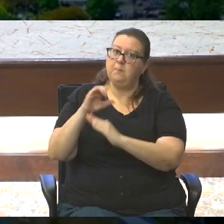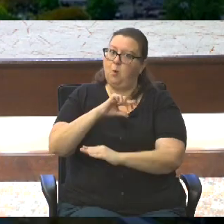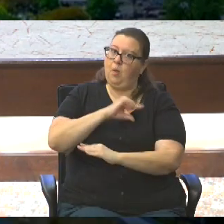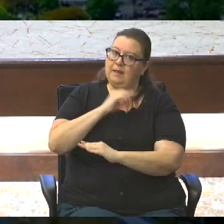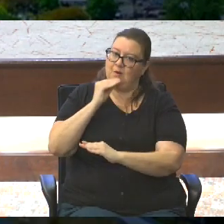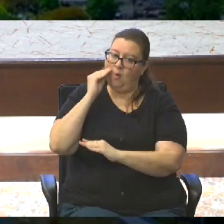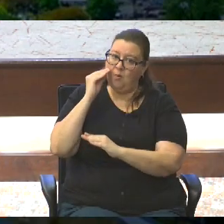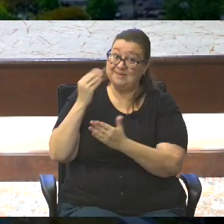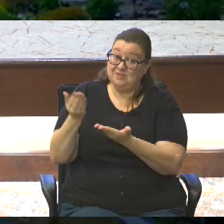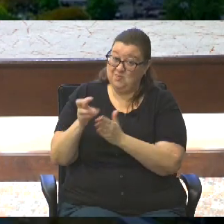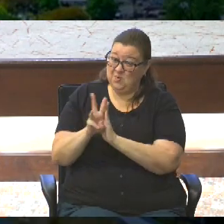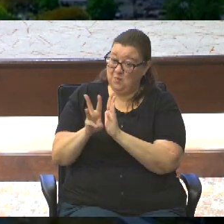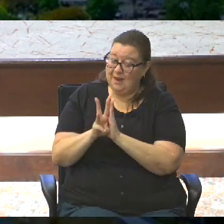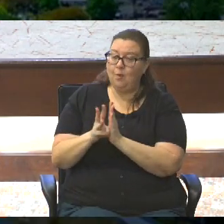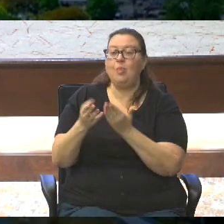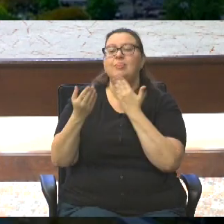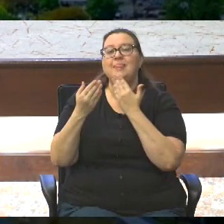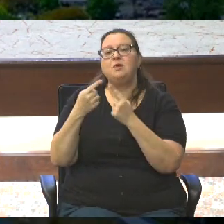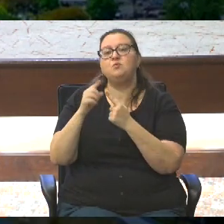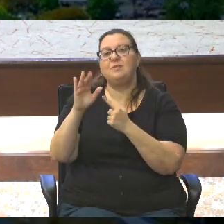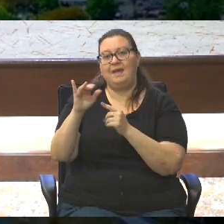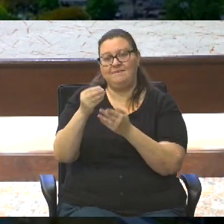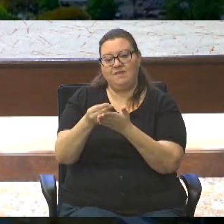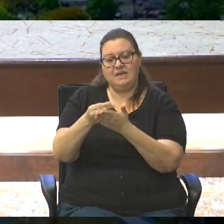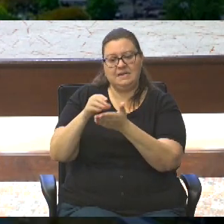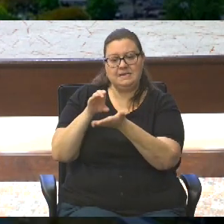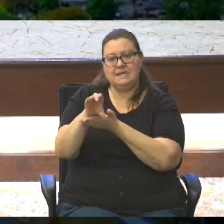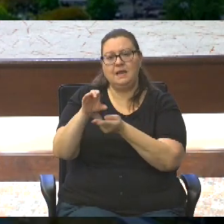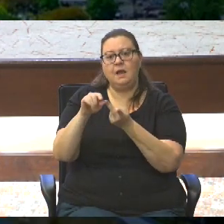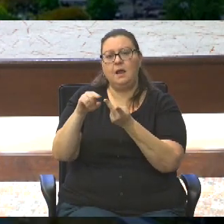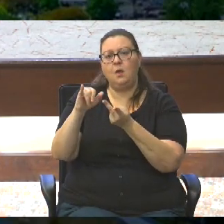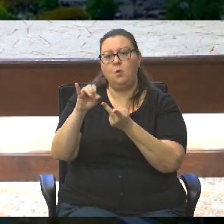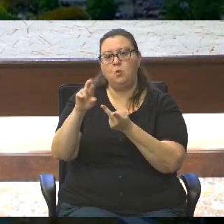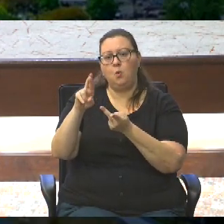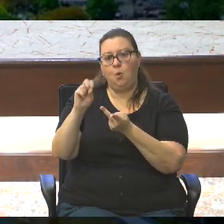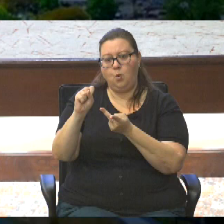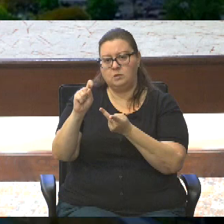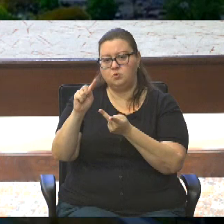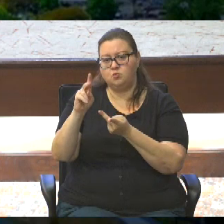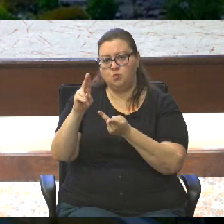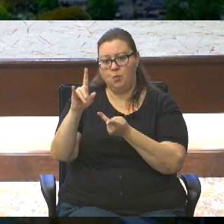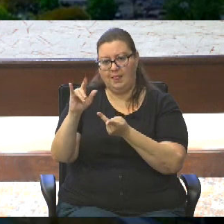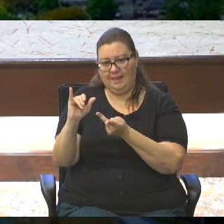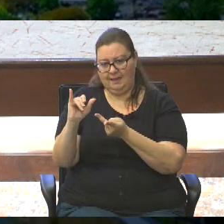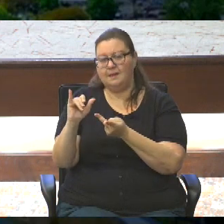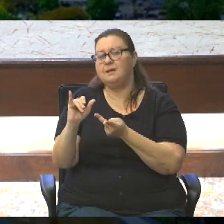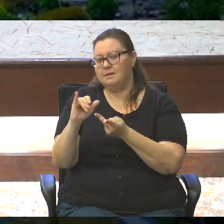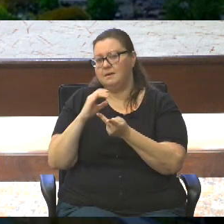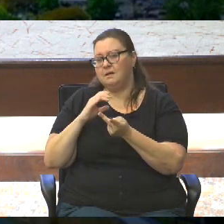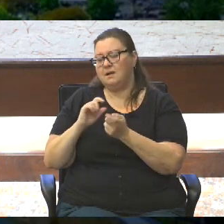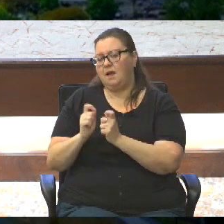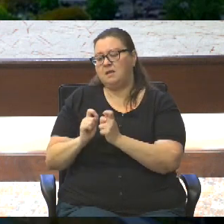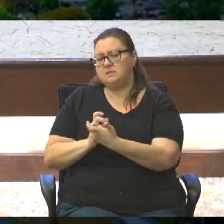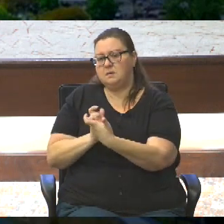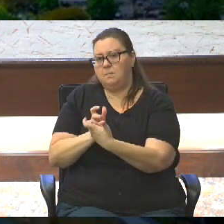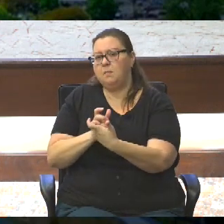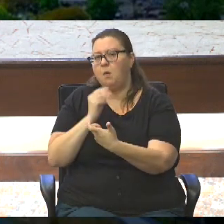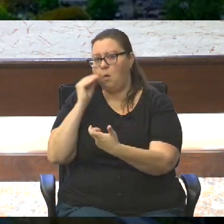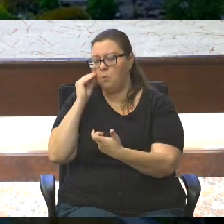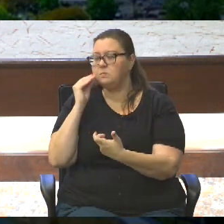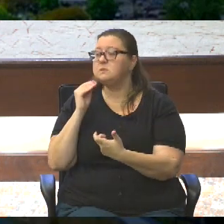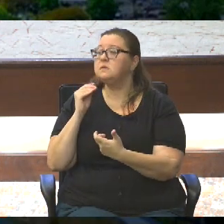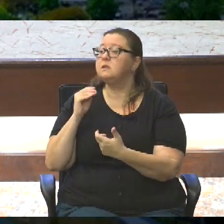in Waco, thanks to the TIF funding and thanks to the work of Yours Truly Custom Homes. As a note, that will